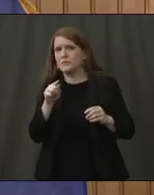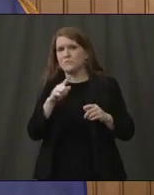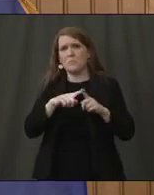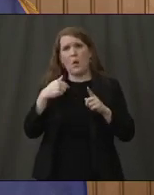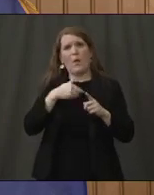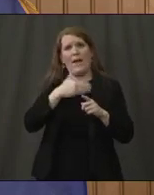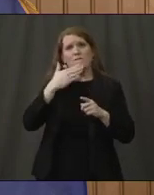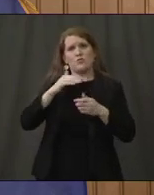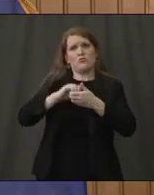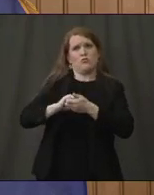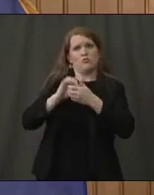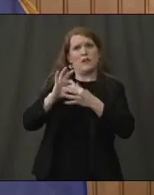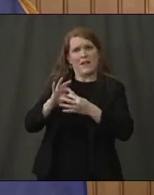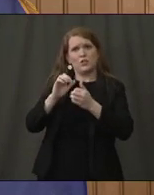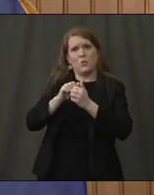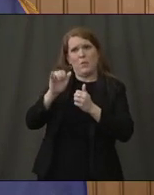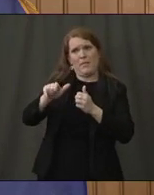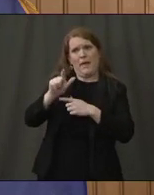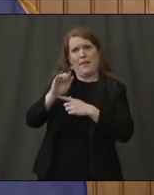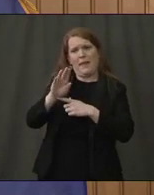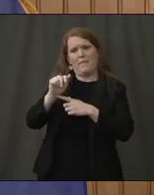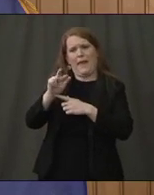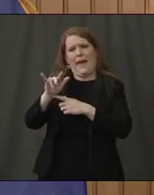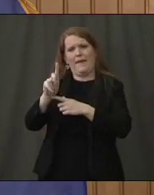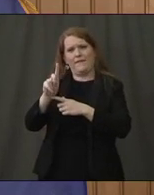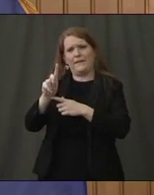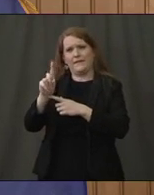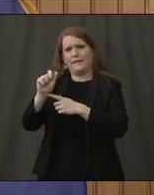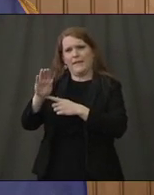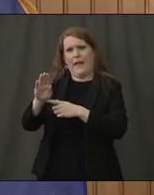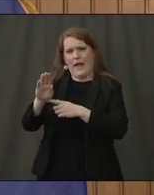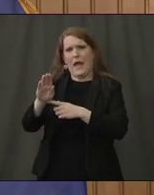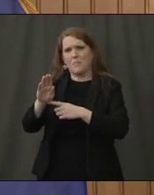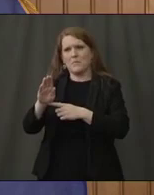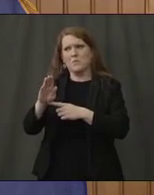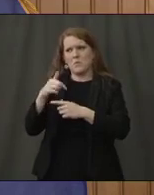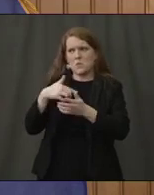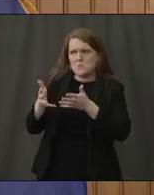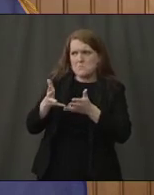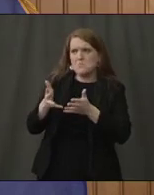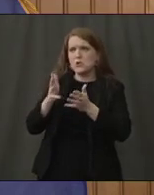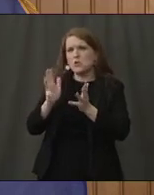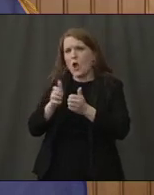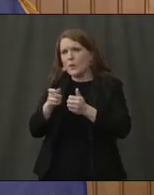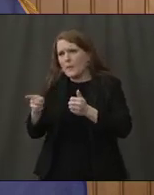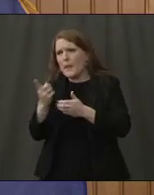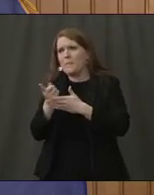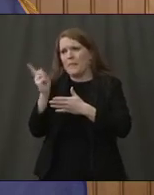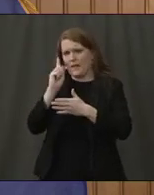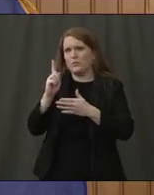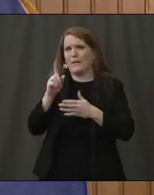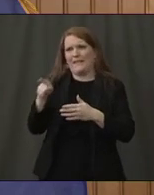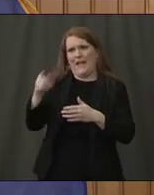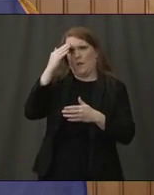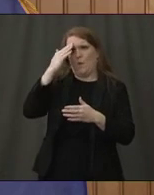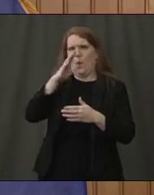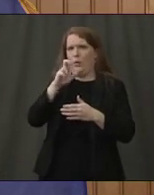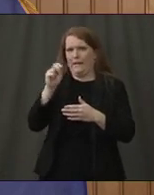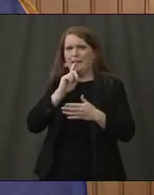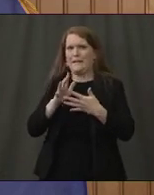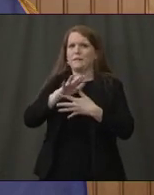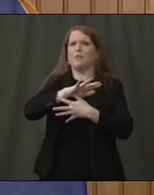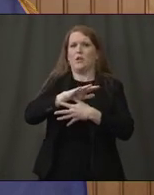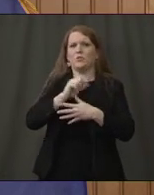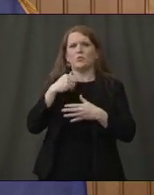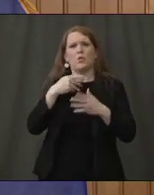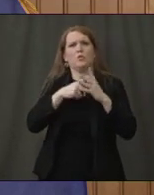senior executives at the end of last week. Connecticut's going to be a priority, and I think you're going to see a lot more of these 15-minute tests, as I alluded to